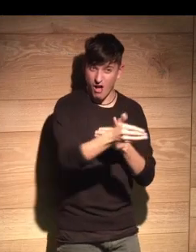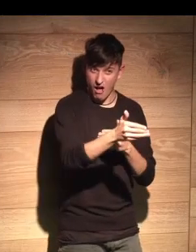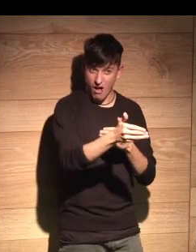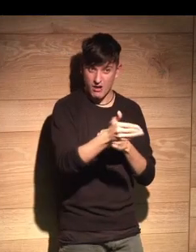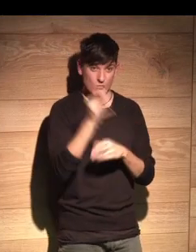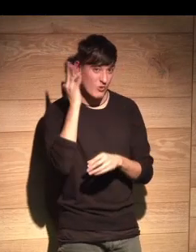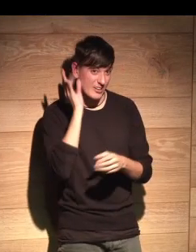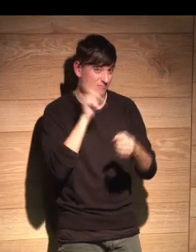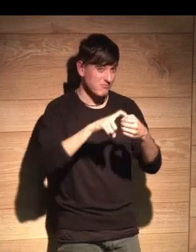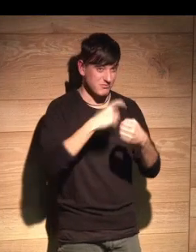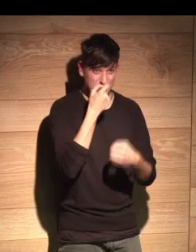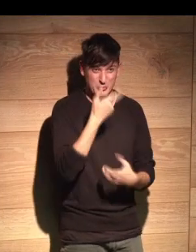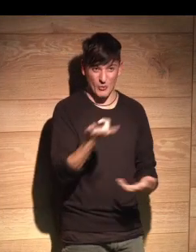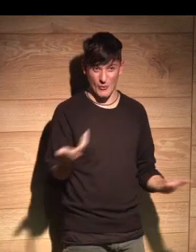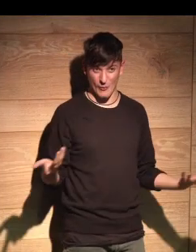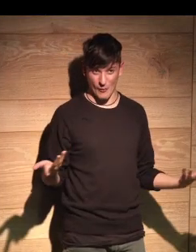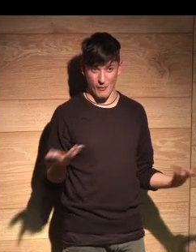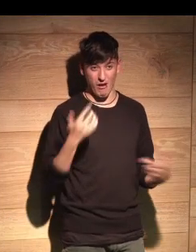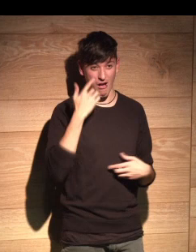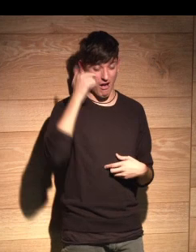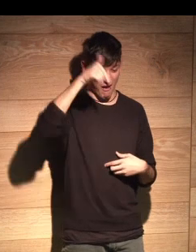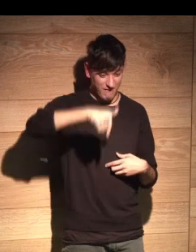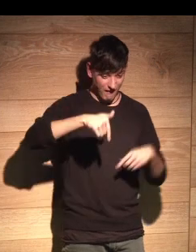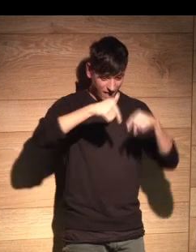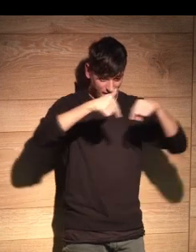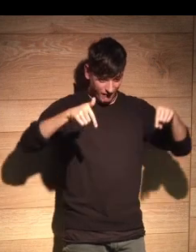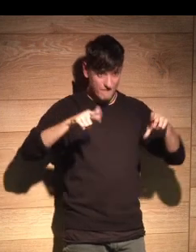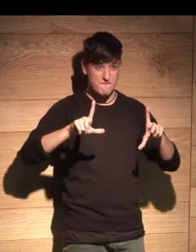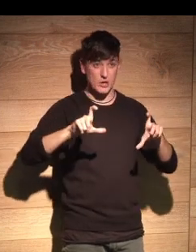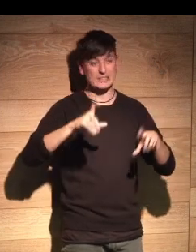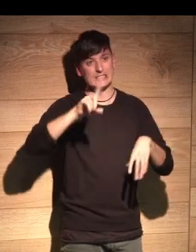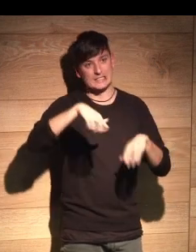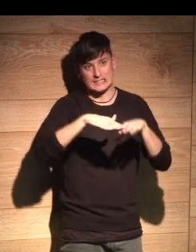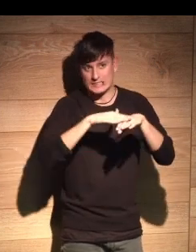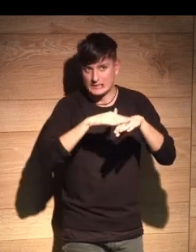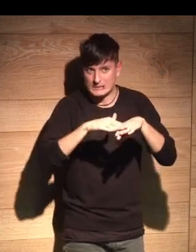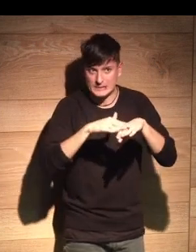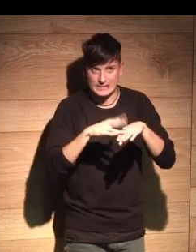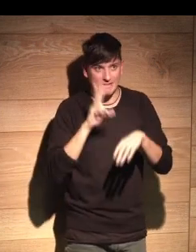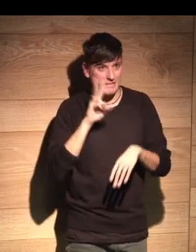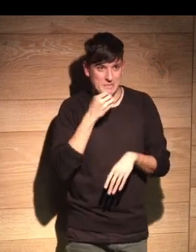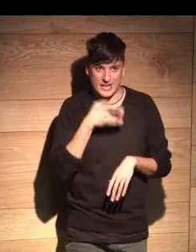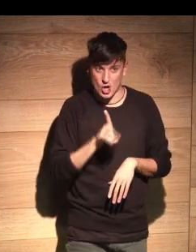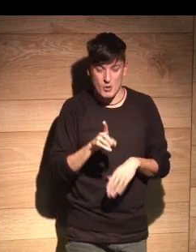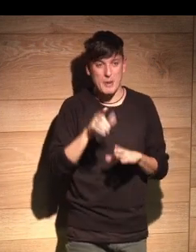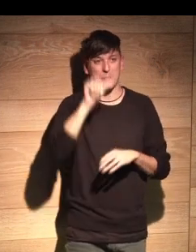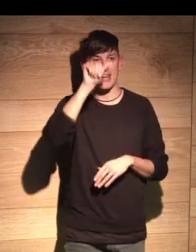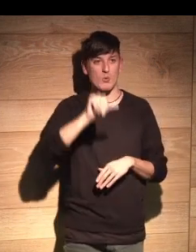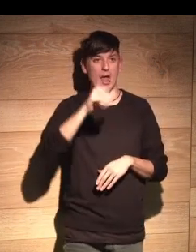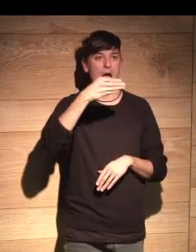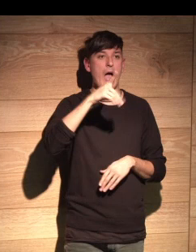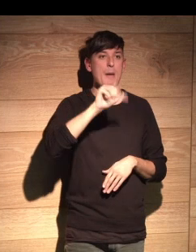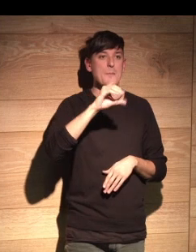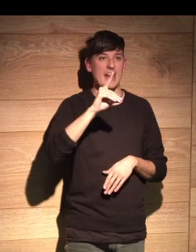woman was not participating too much. And here I bring another picture. Apologize, we can't see it too well, from Blade